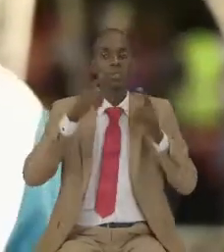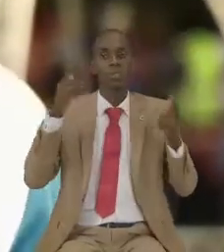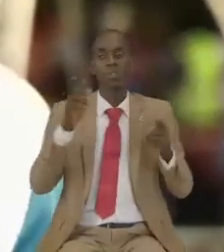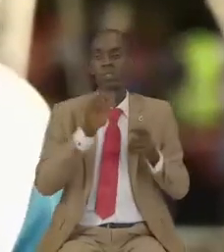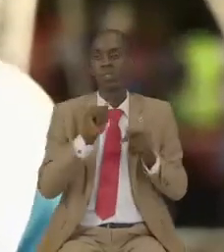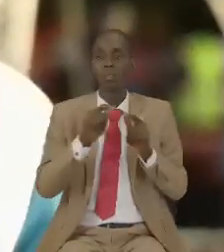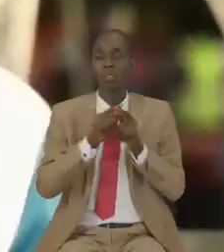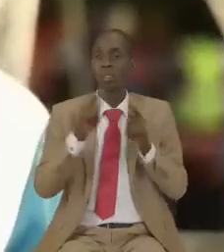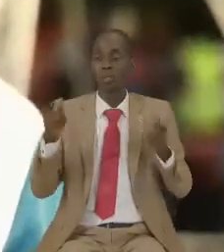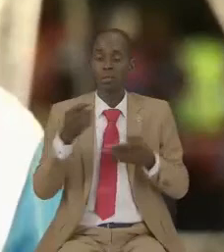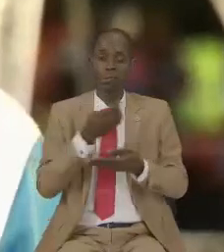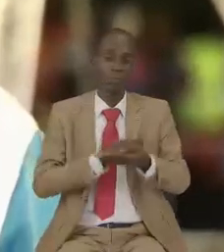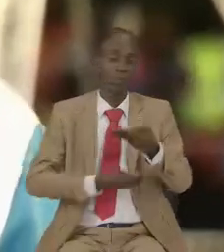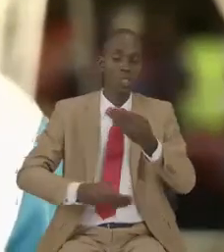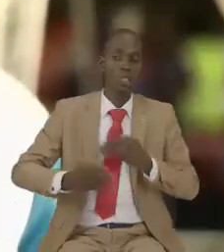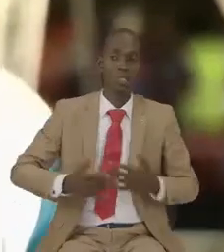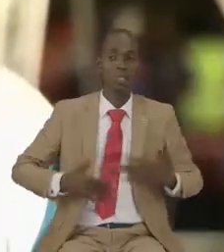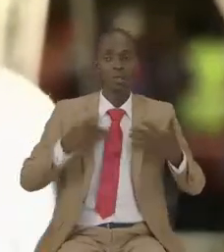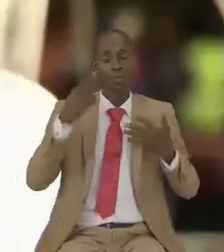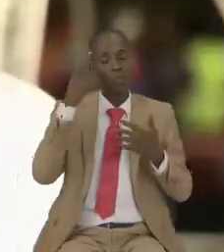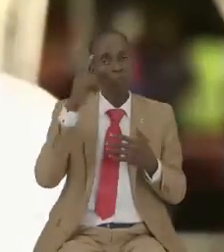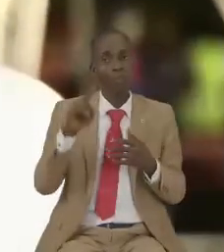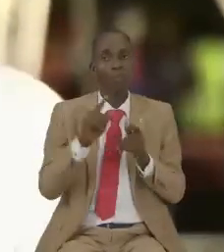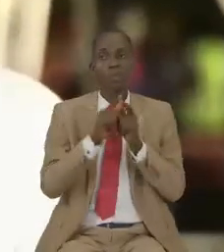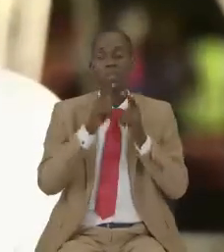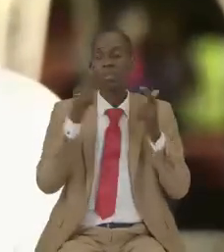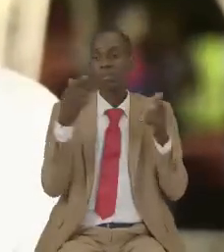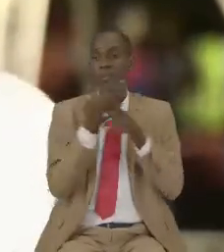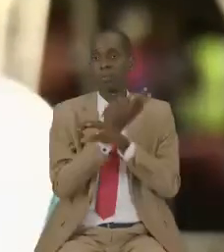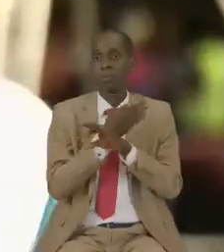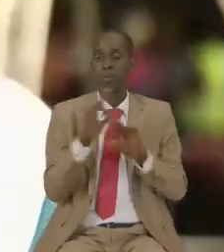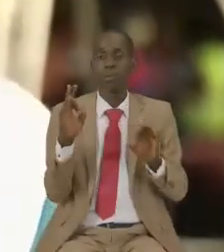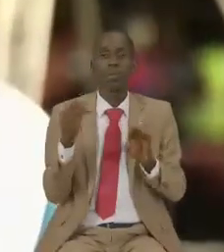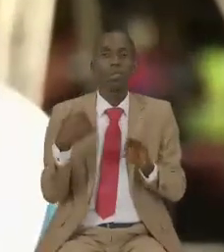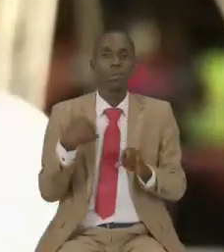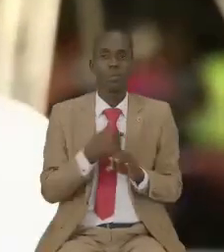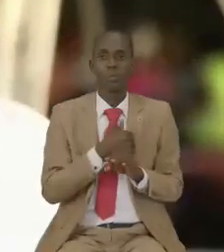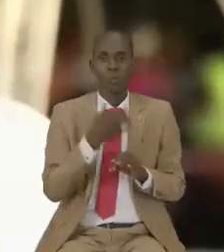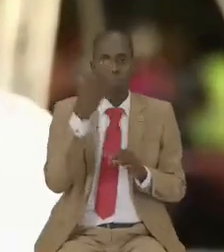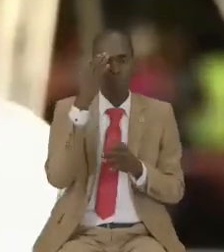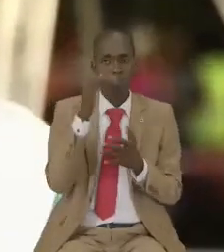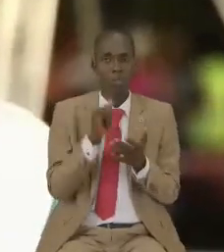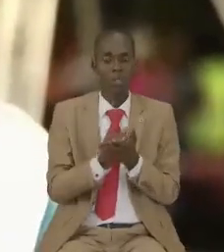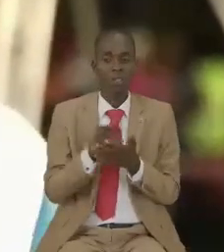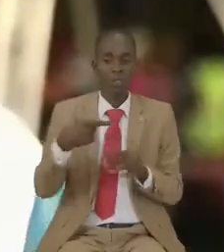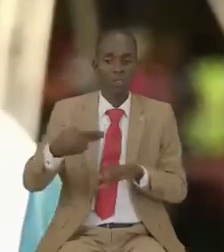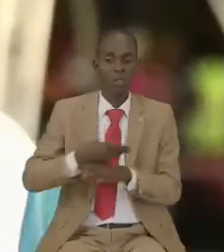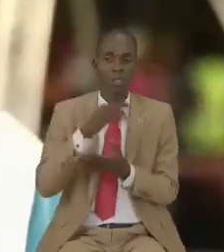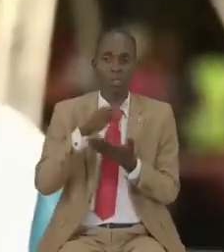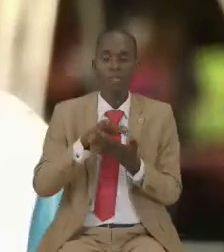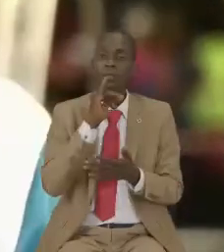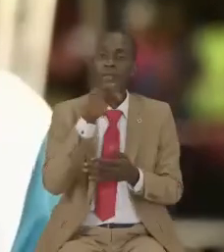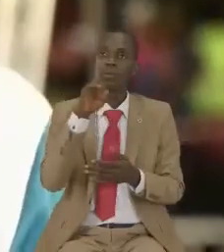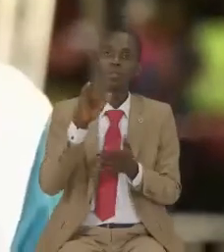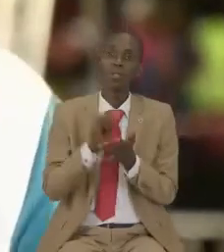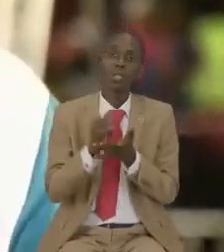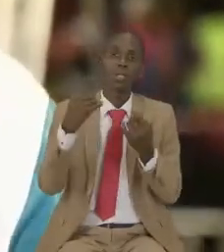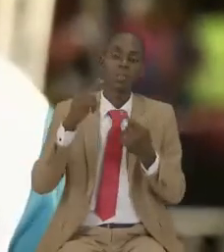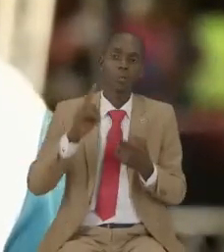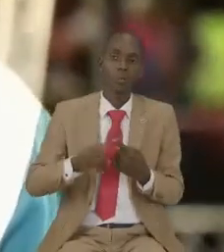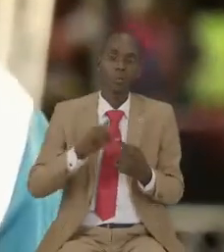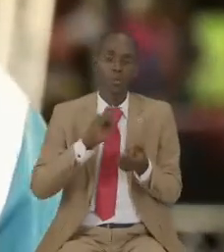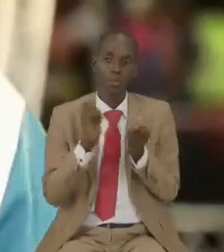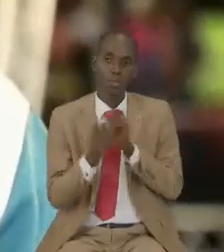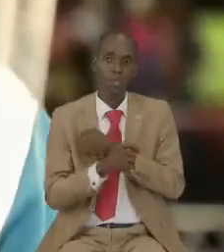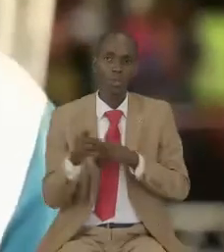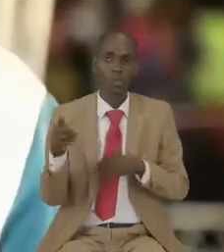freedom. And we have seen that this lamp has been someone that has come to change you, someone that has come to give you